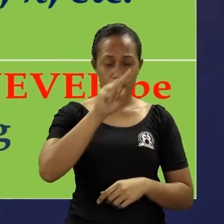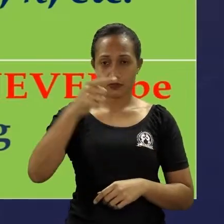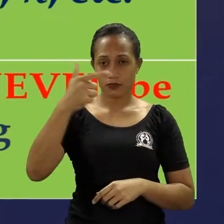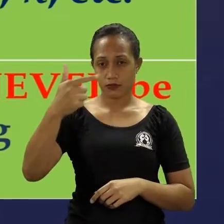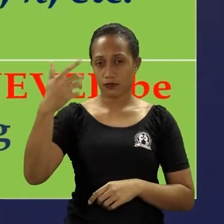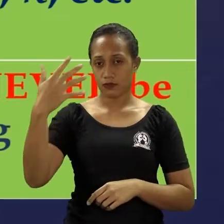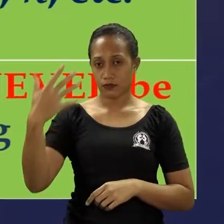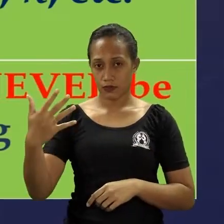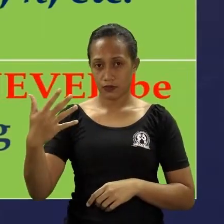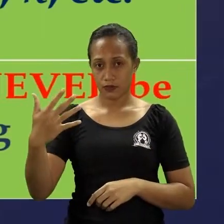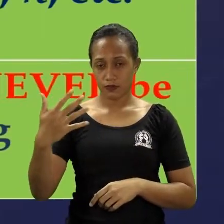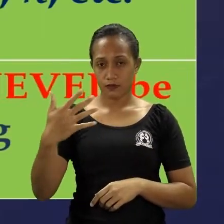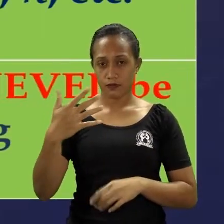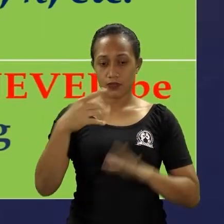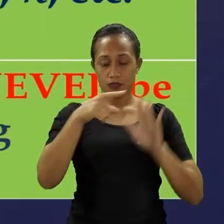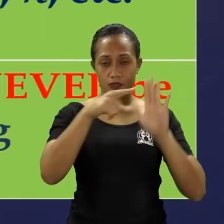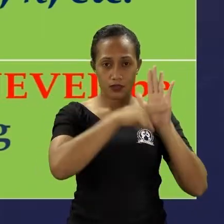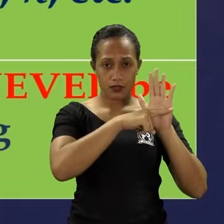0.75,